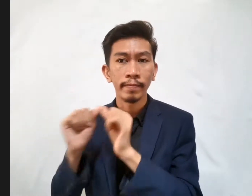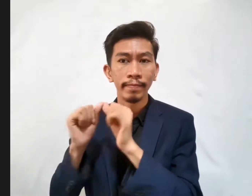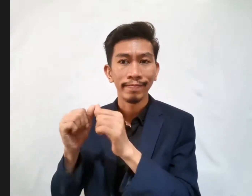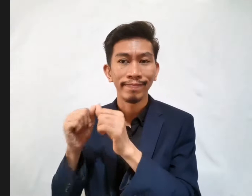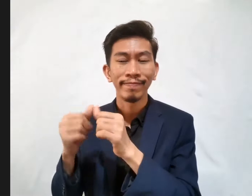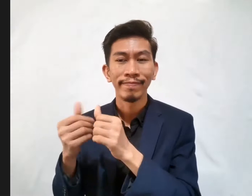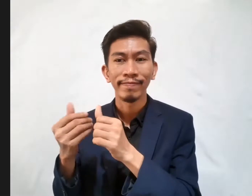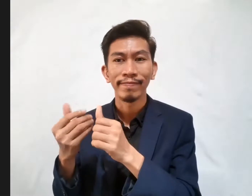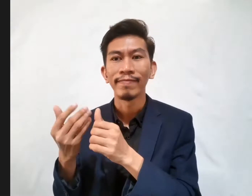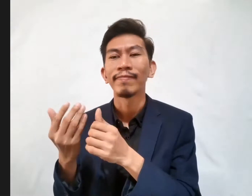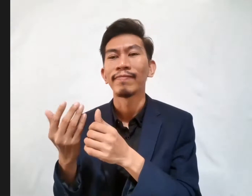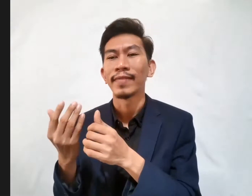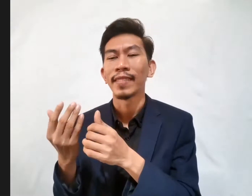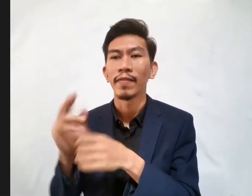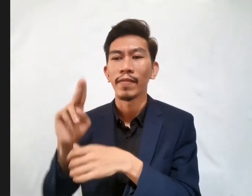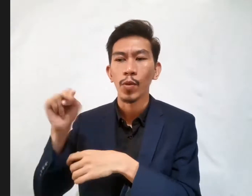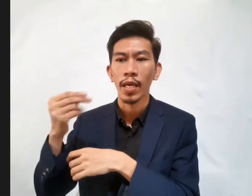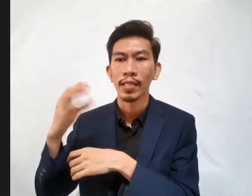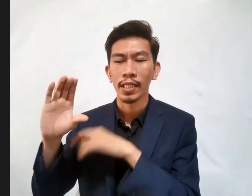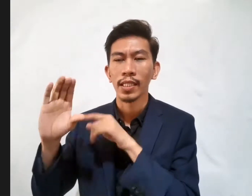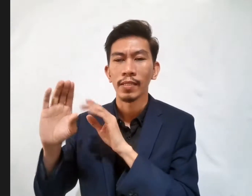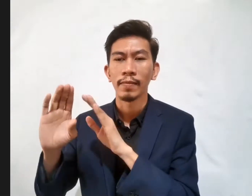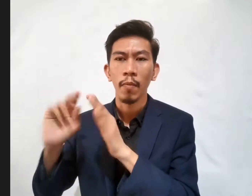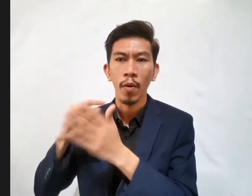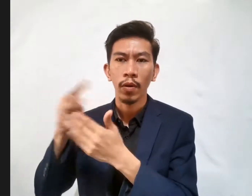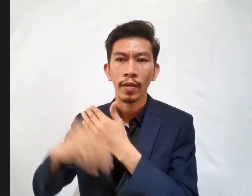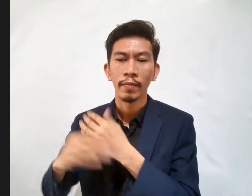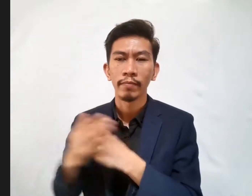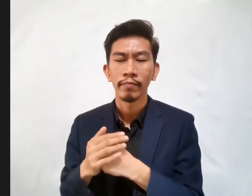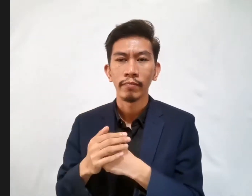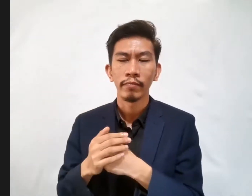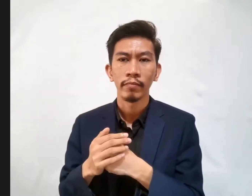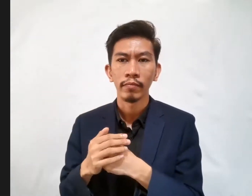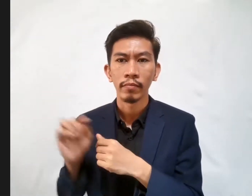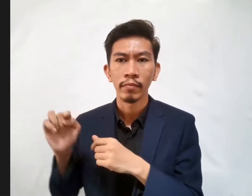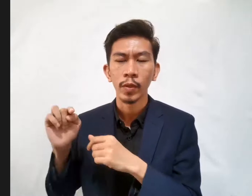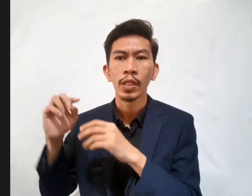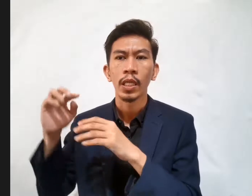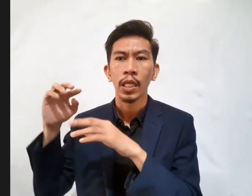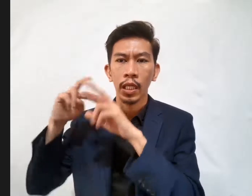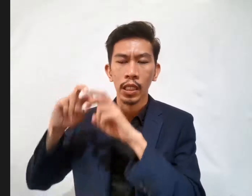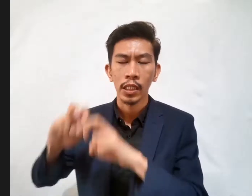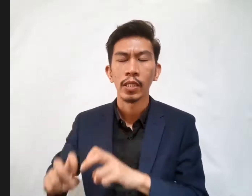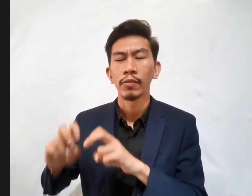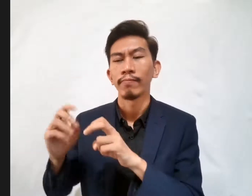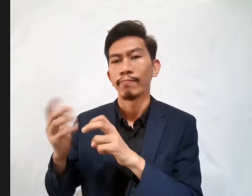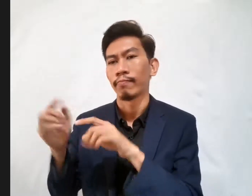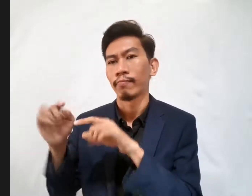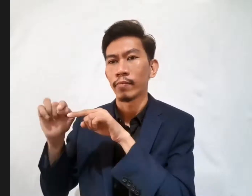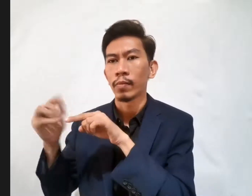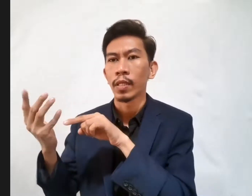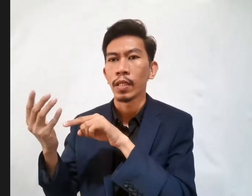government's universal healthcare program. In his research paper, Finance Universal Healthcare in